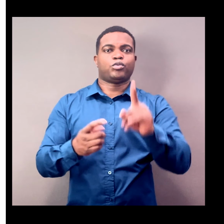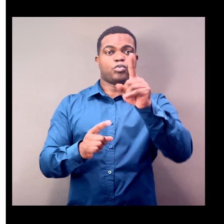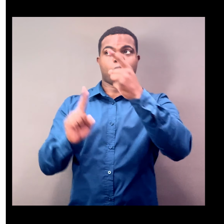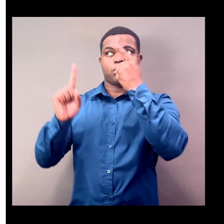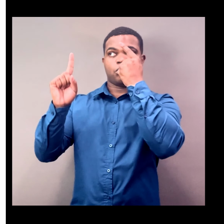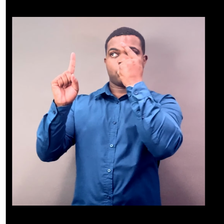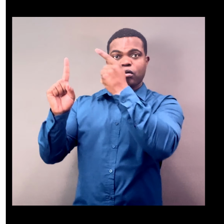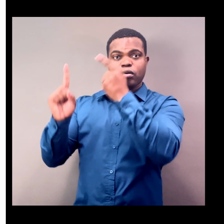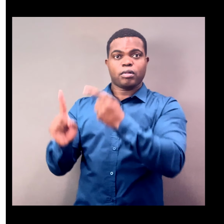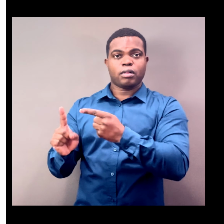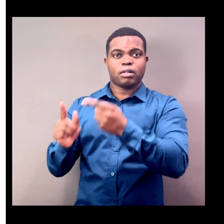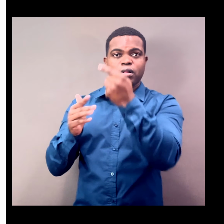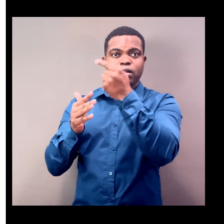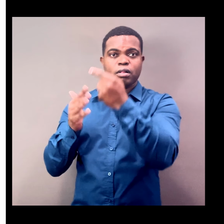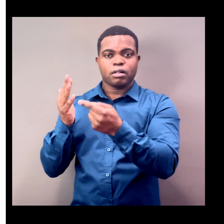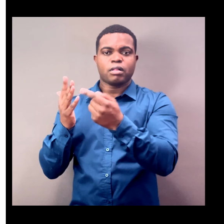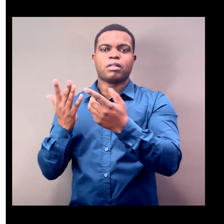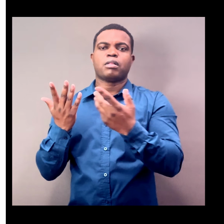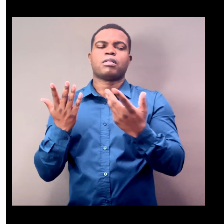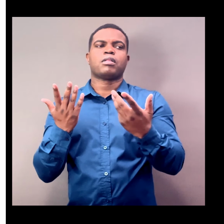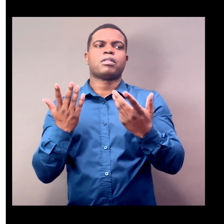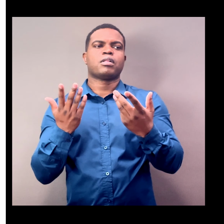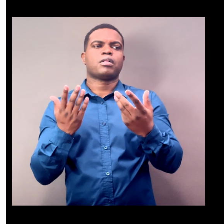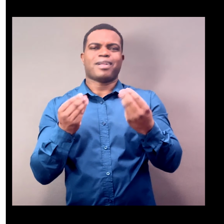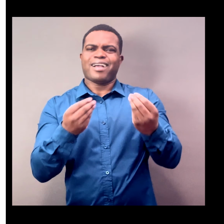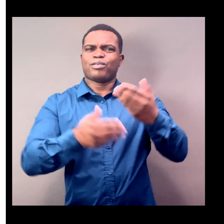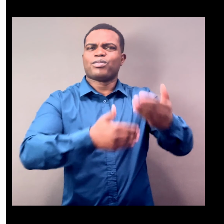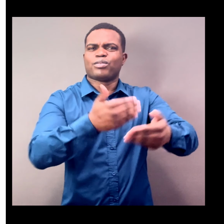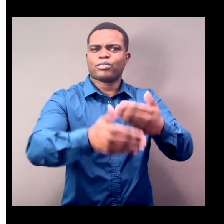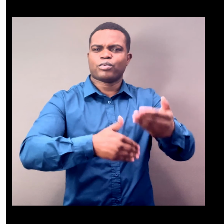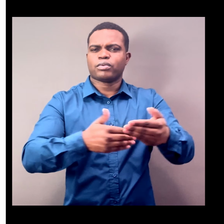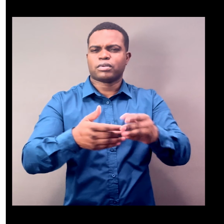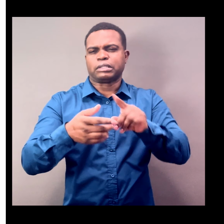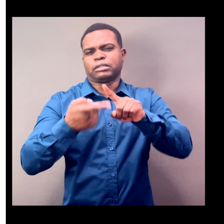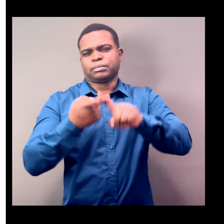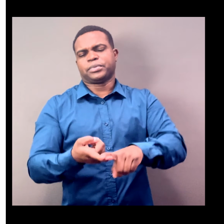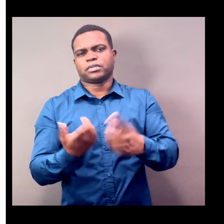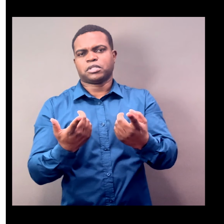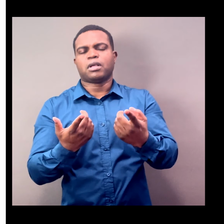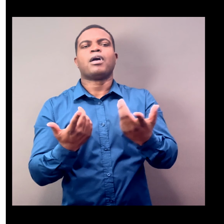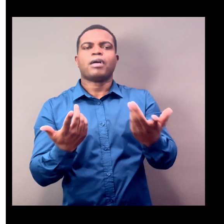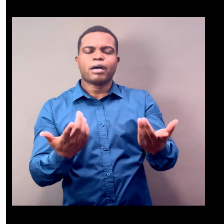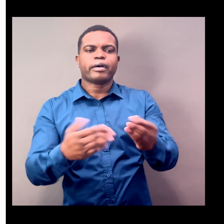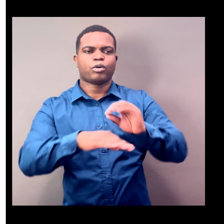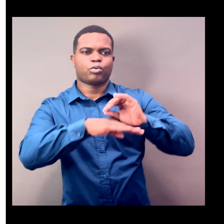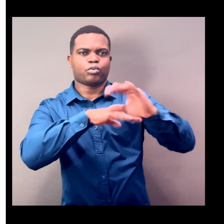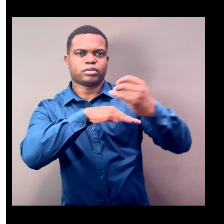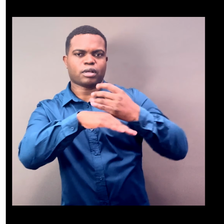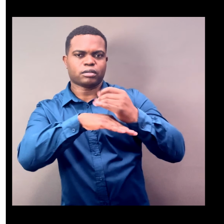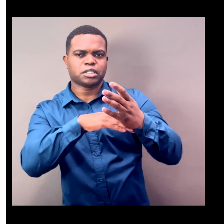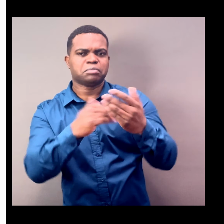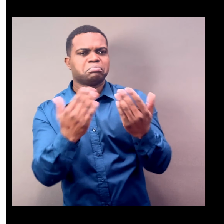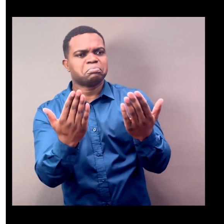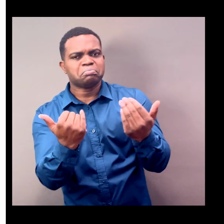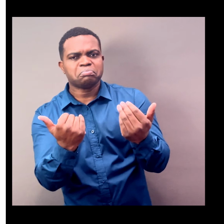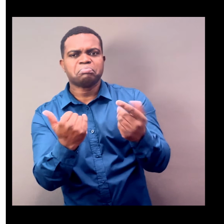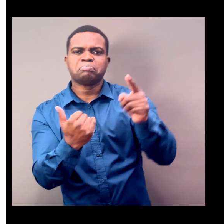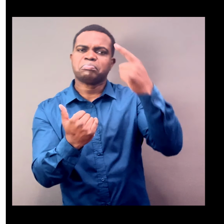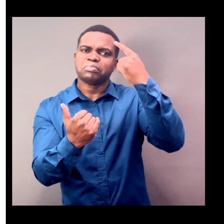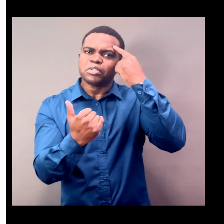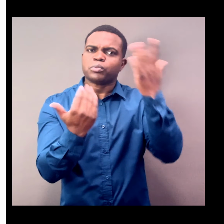and objectives of the community engagement you're embarking on. We also have consulting.